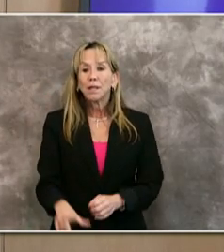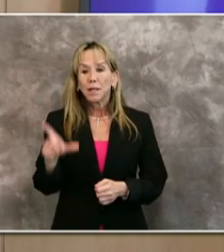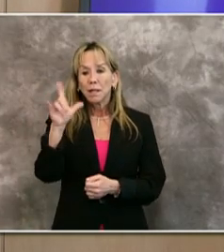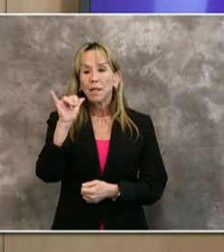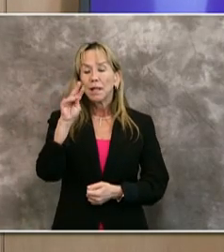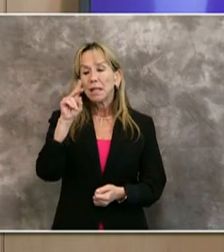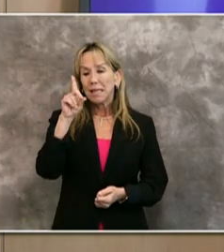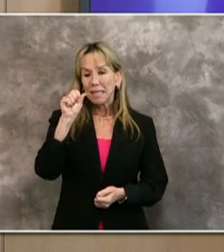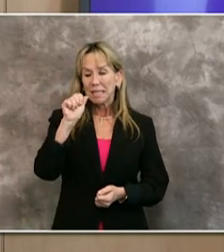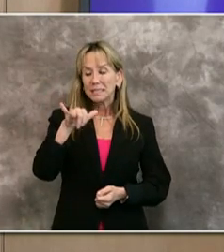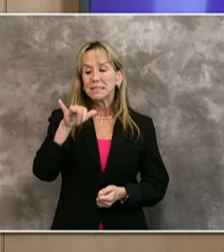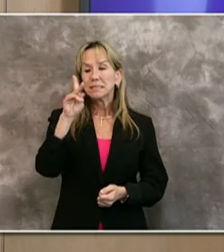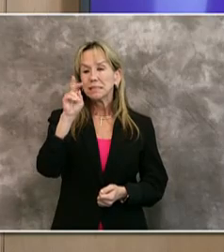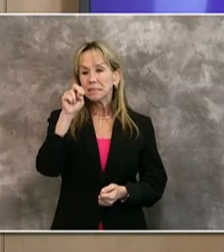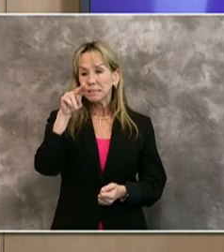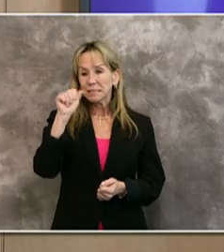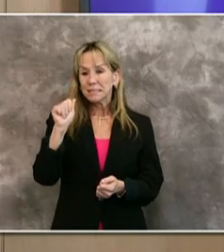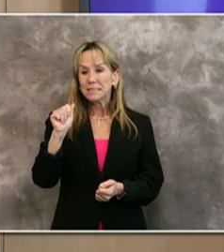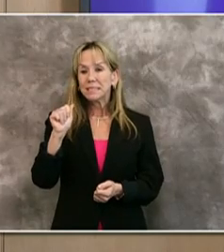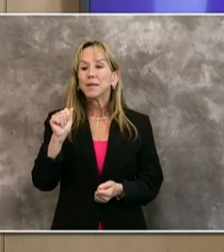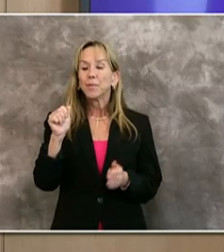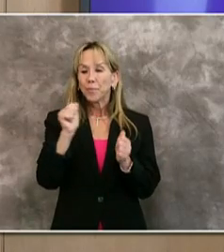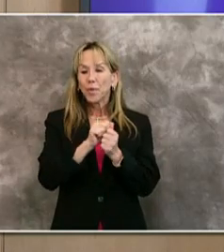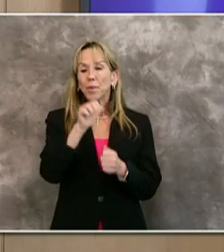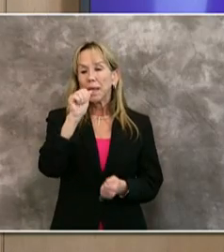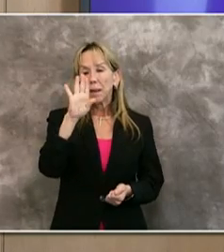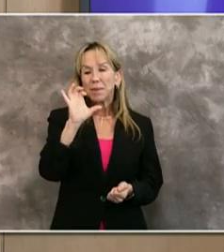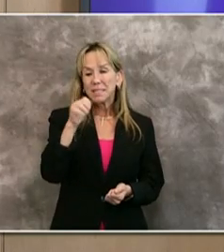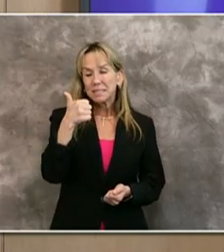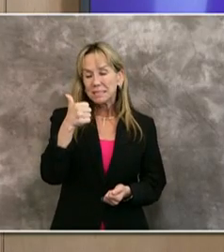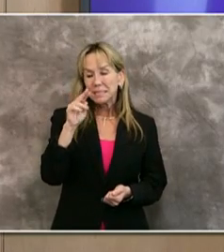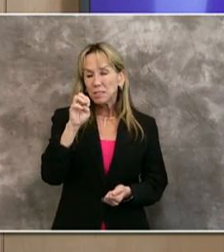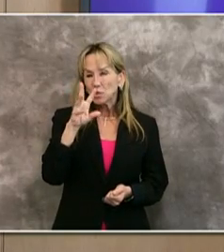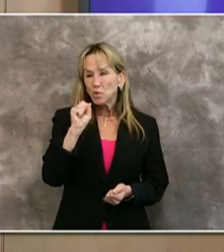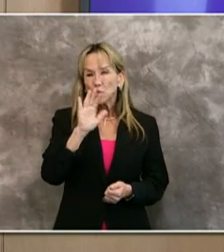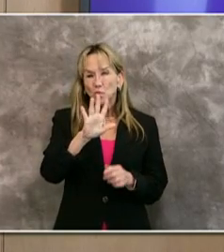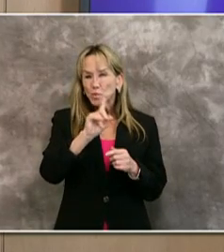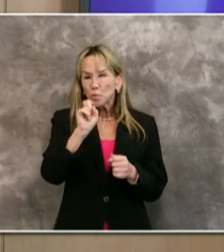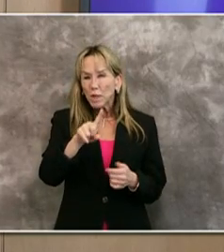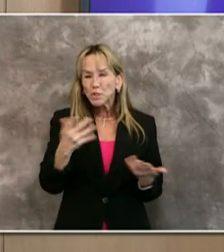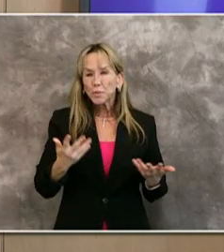Lindsay Pena, also with ABC 10 News. Please state your question.